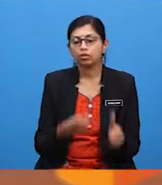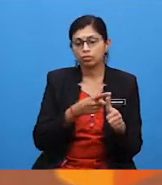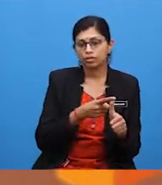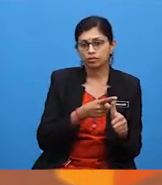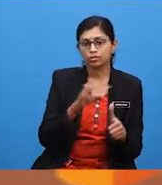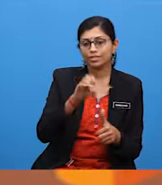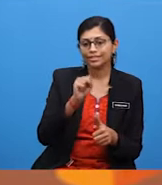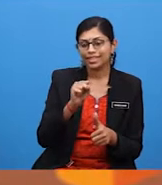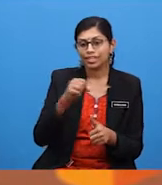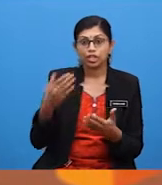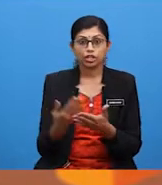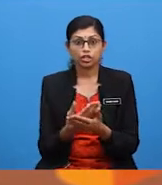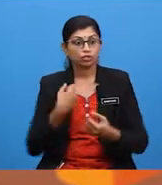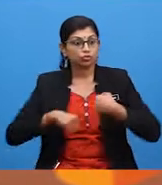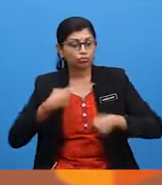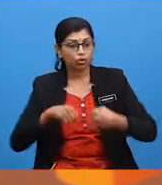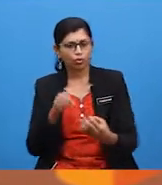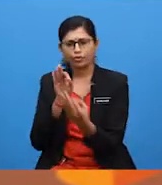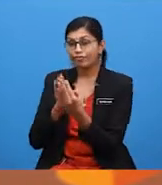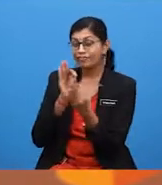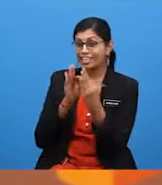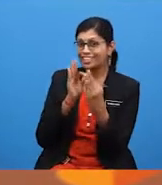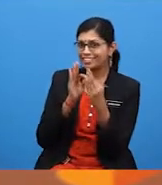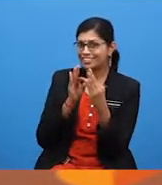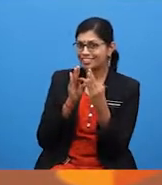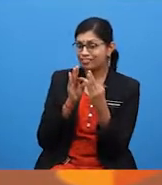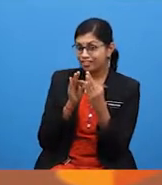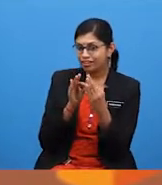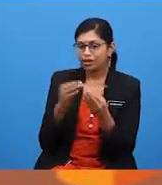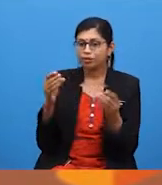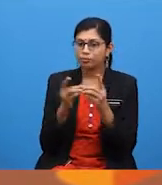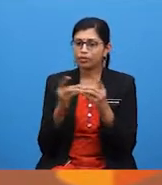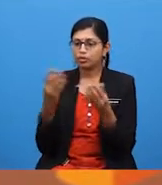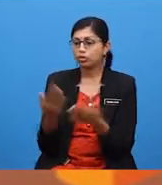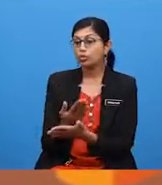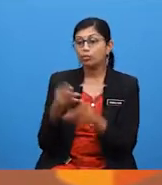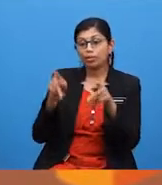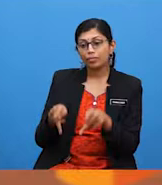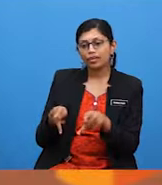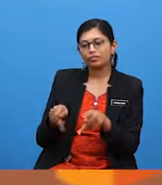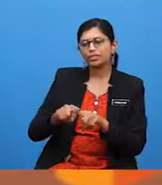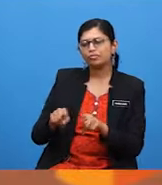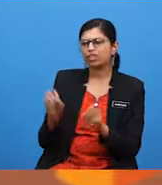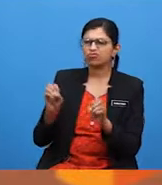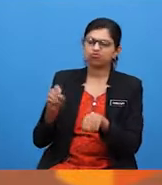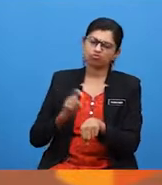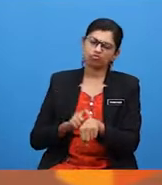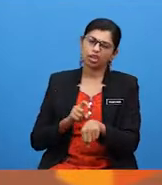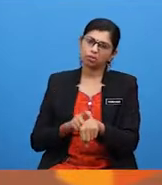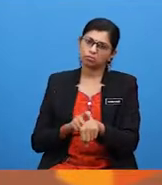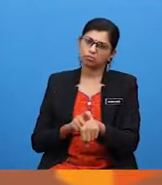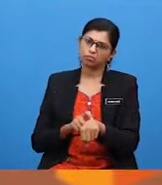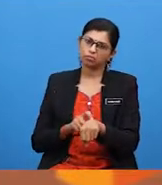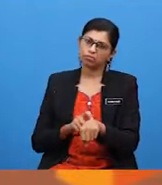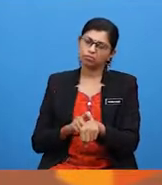to do that. So, she and her friend talk about the different